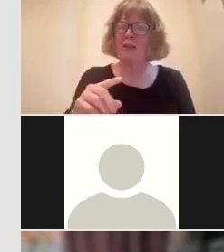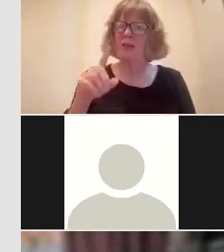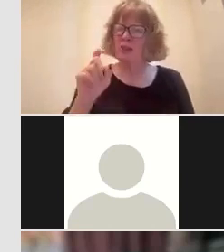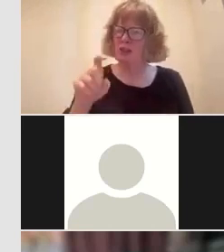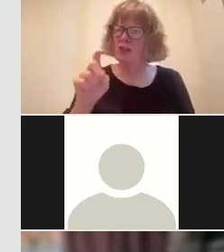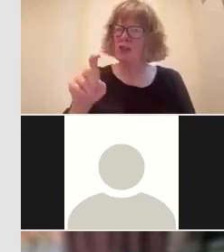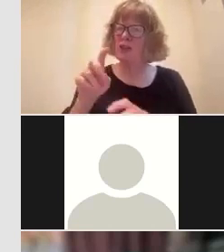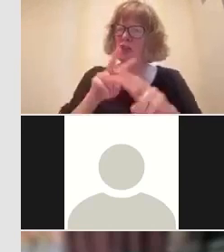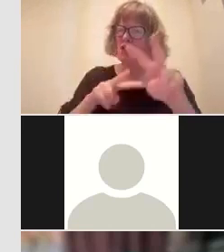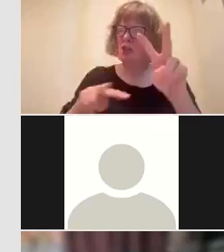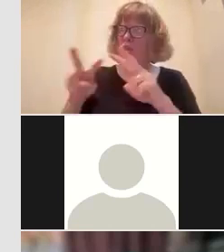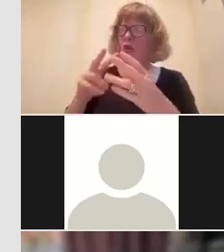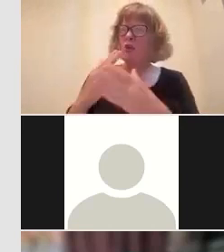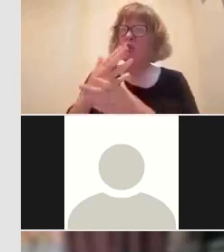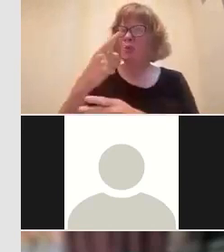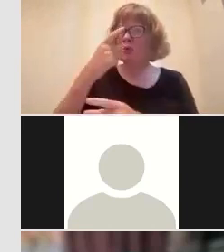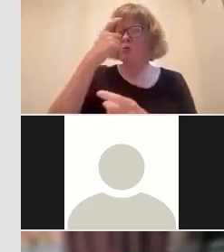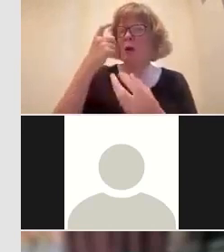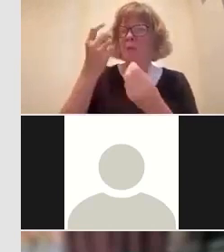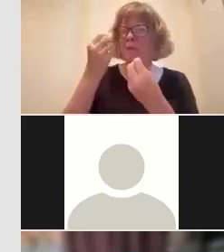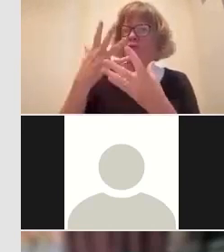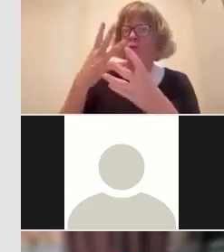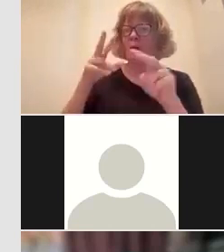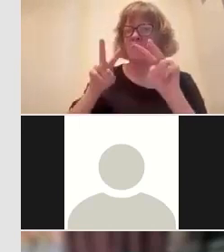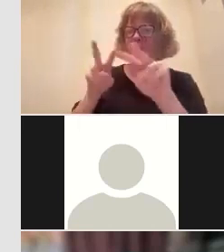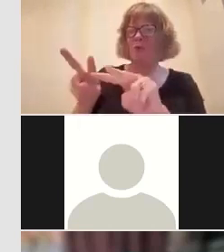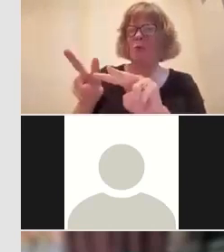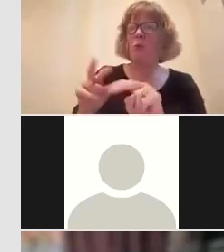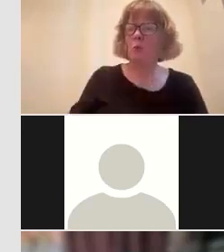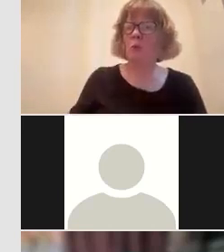through a trauma-informed lens.